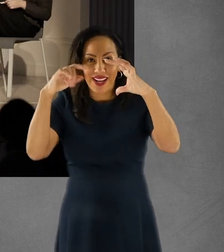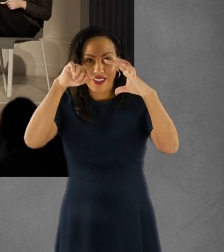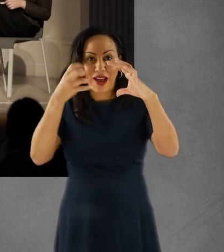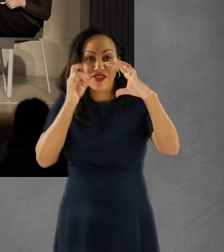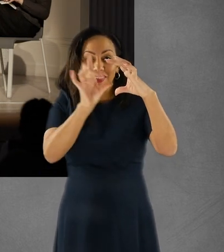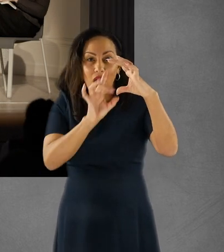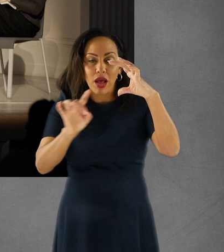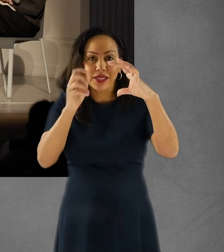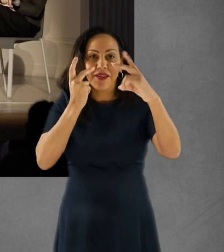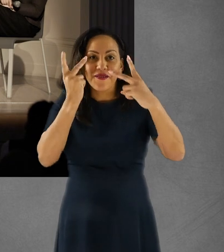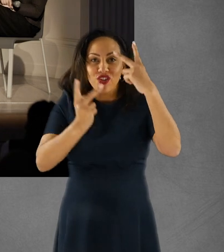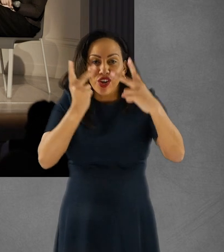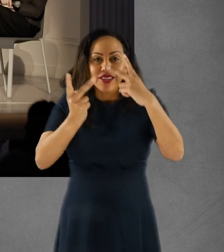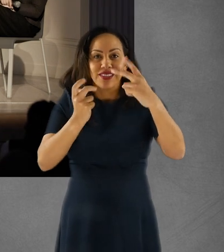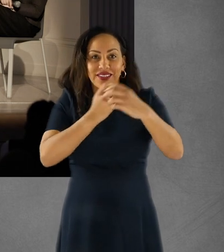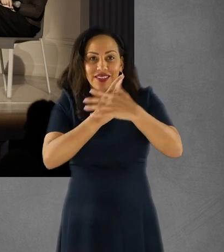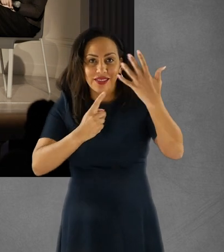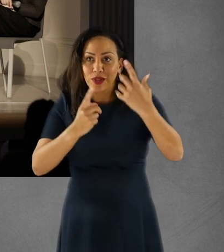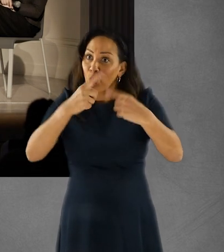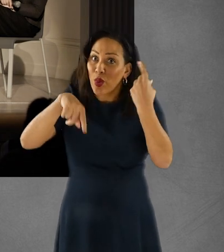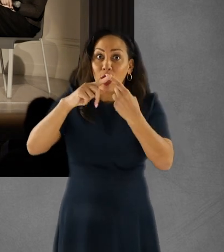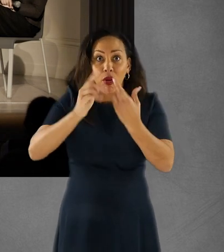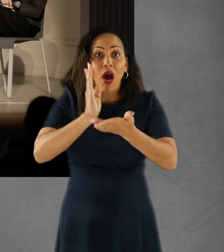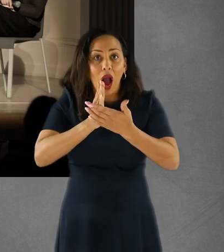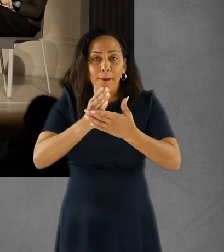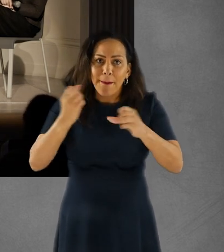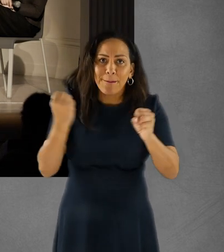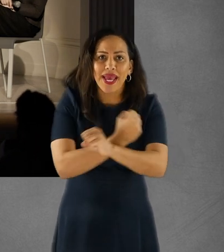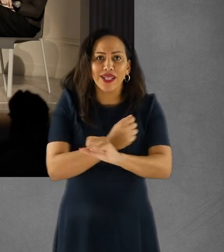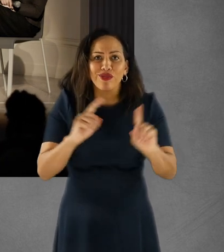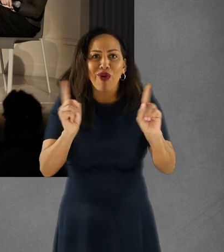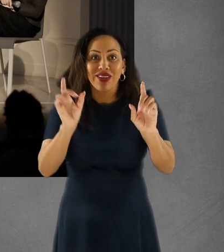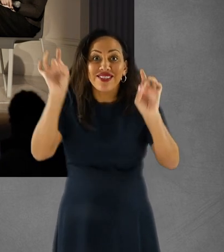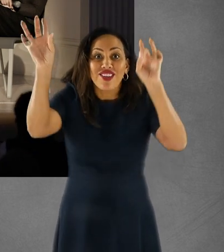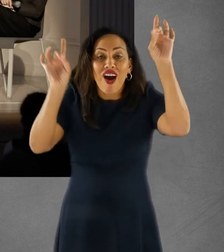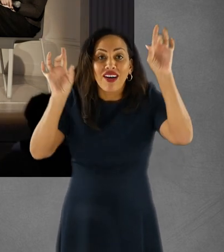Mm-hmm. Yeah, it just occurred to me that another one of those different stakes